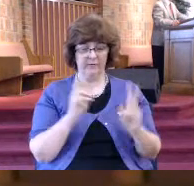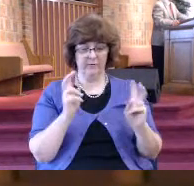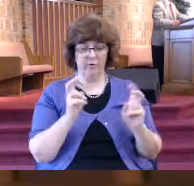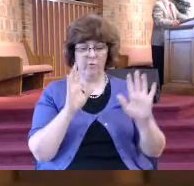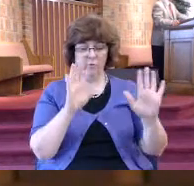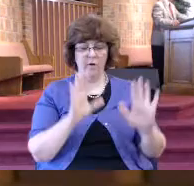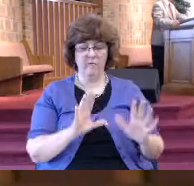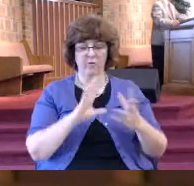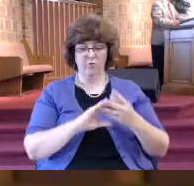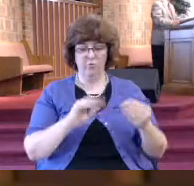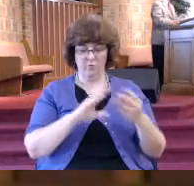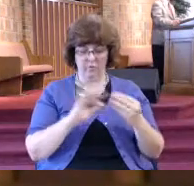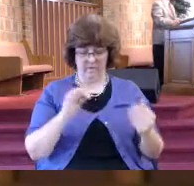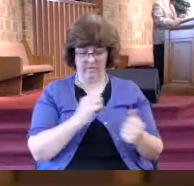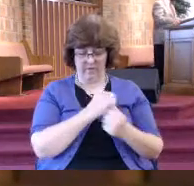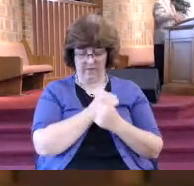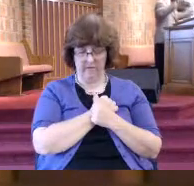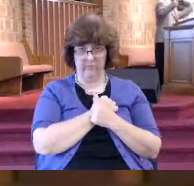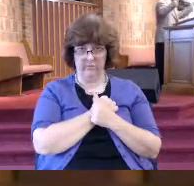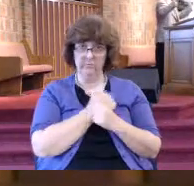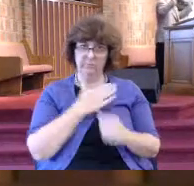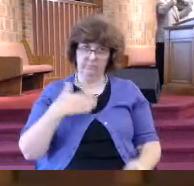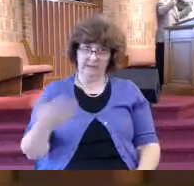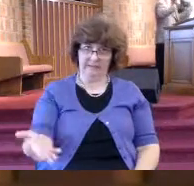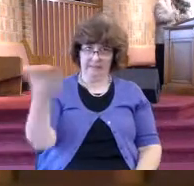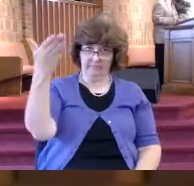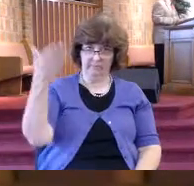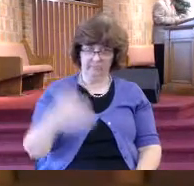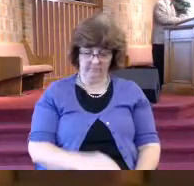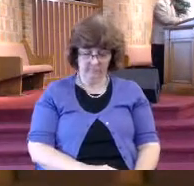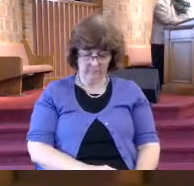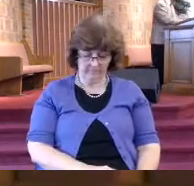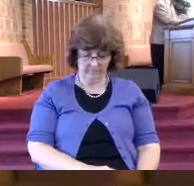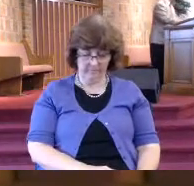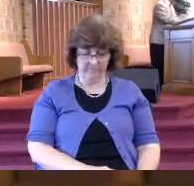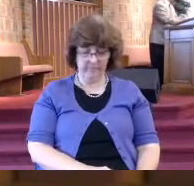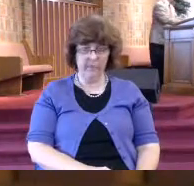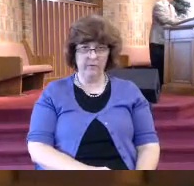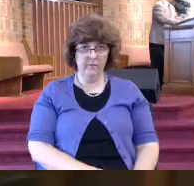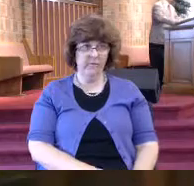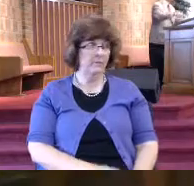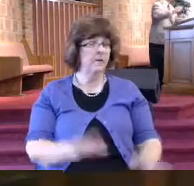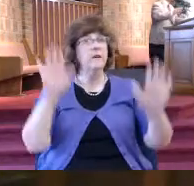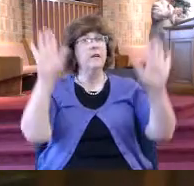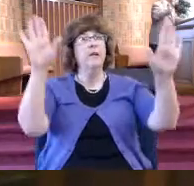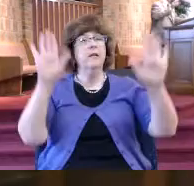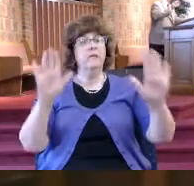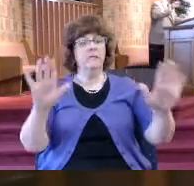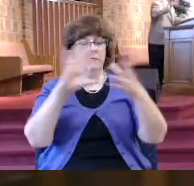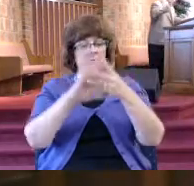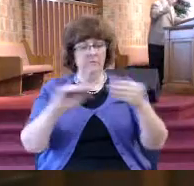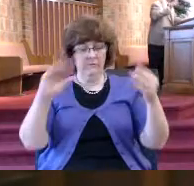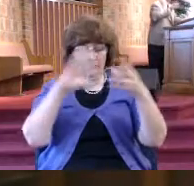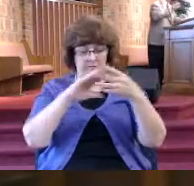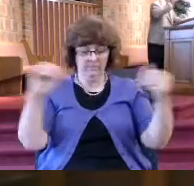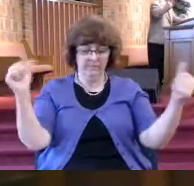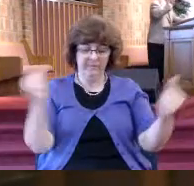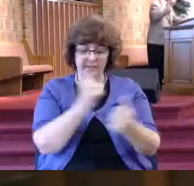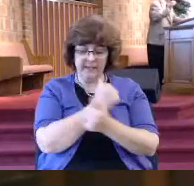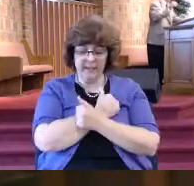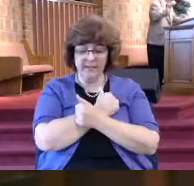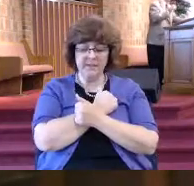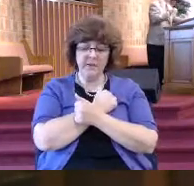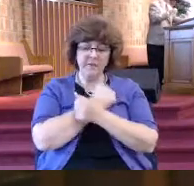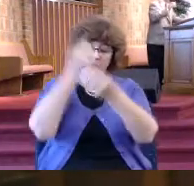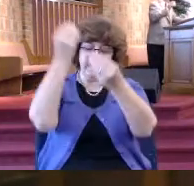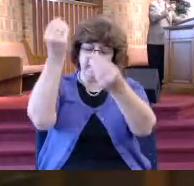number 781, we'll do the first and the last stanzas. If you would, please stand, we'll sing it together. Wonderful story of love,